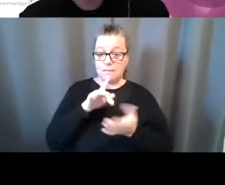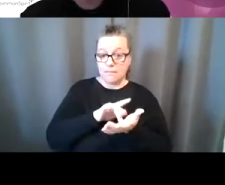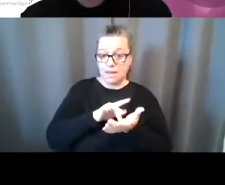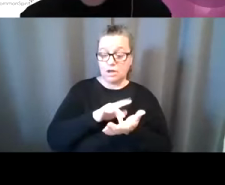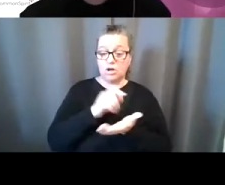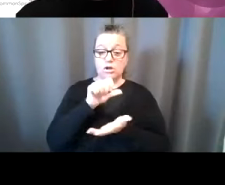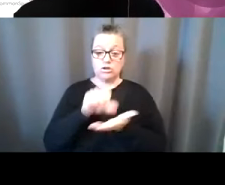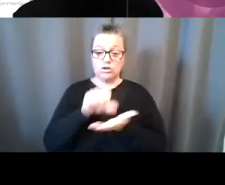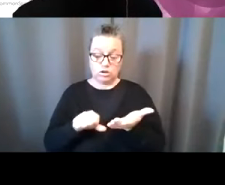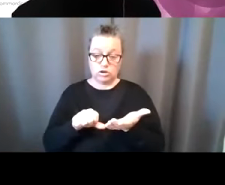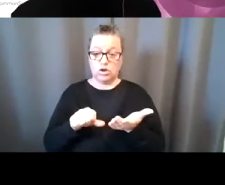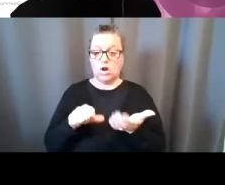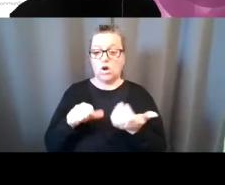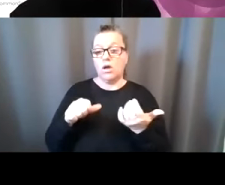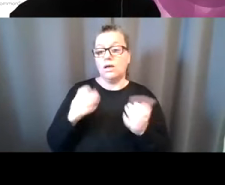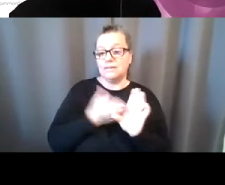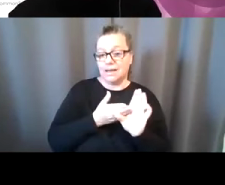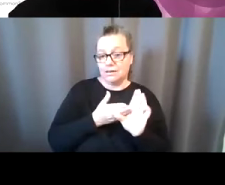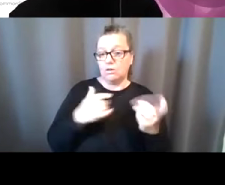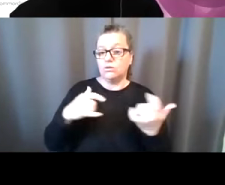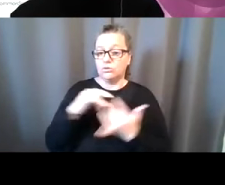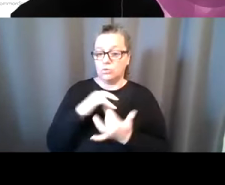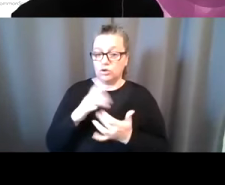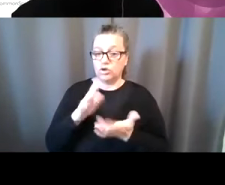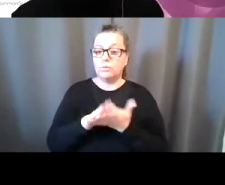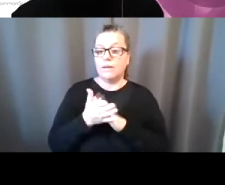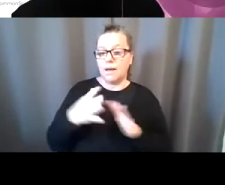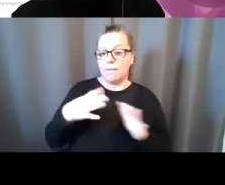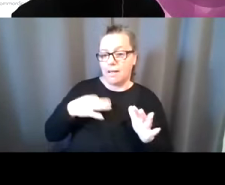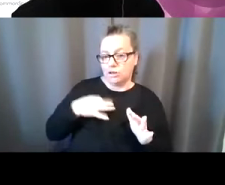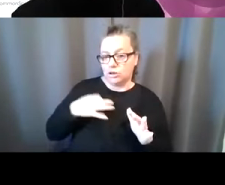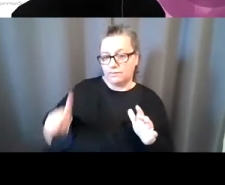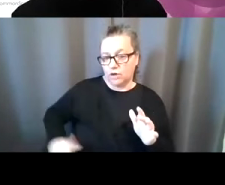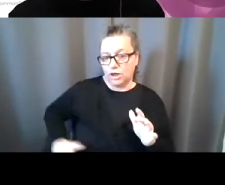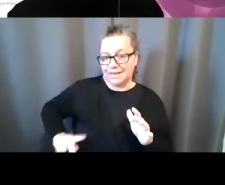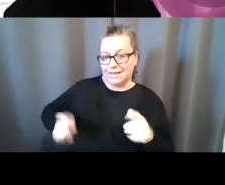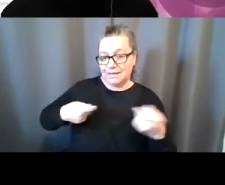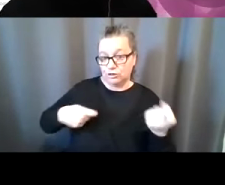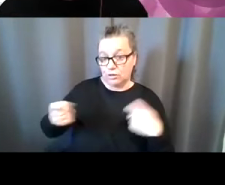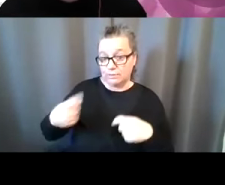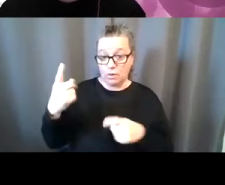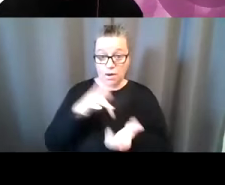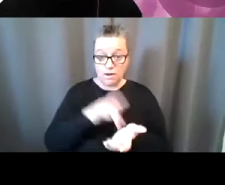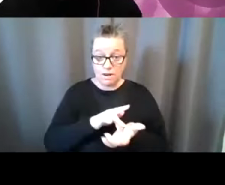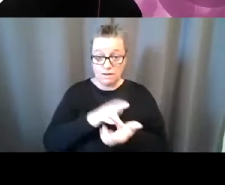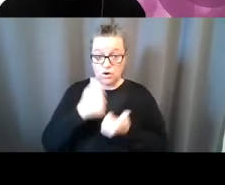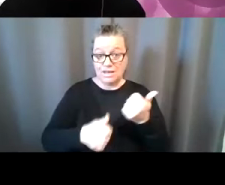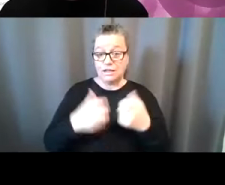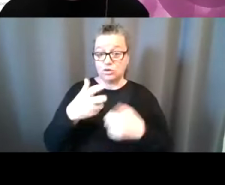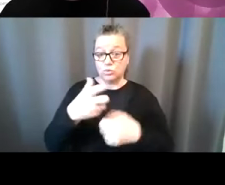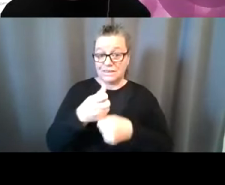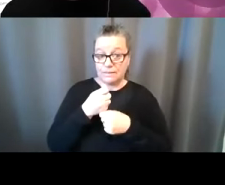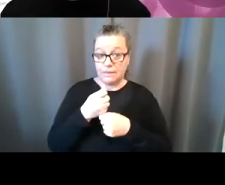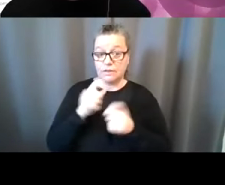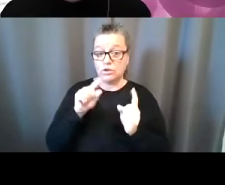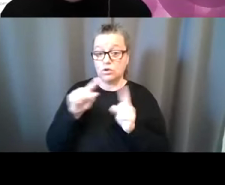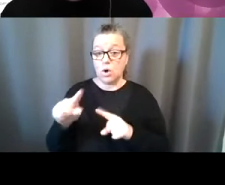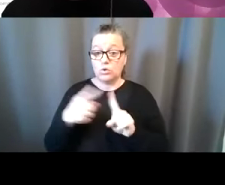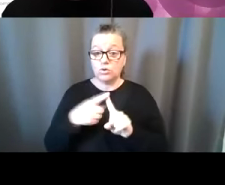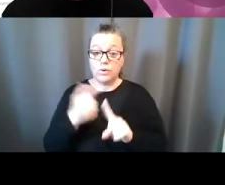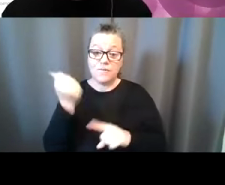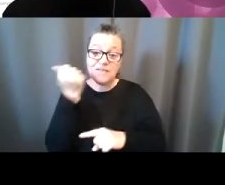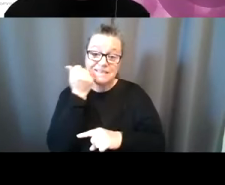and psychosocial criteria to become eligible for kidney transplants. One of the medical requirements is for each recipient to go to the dentist and